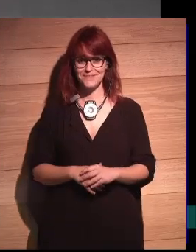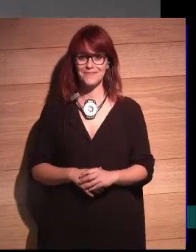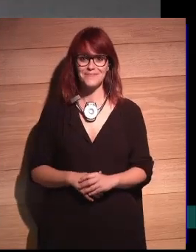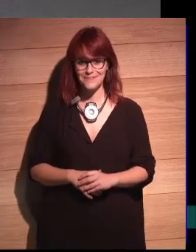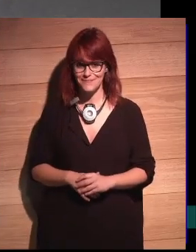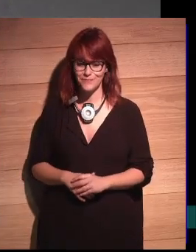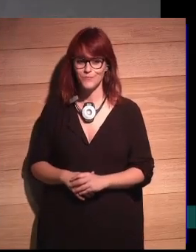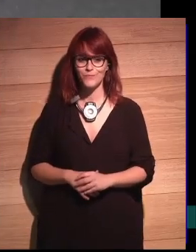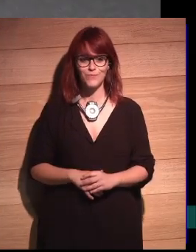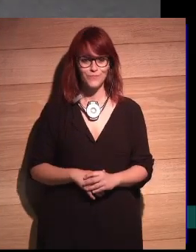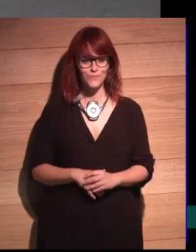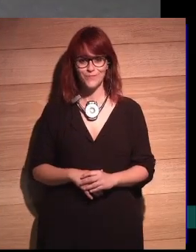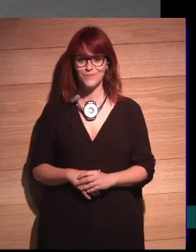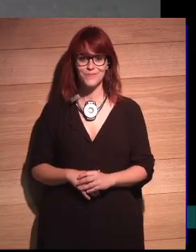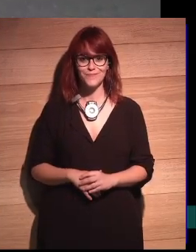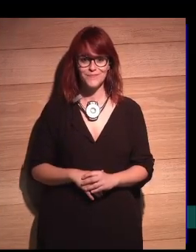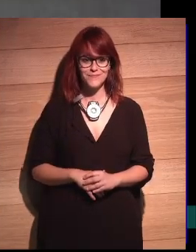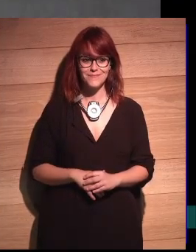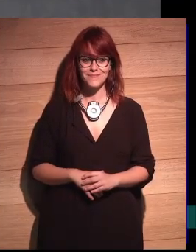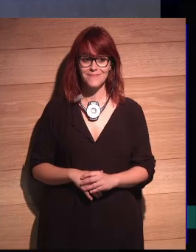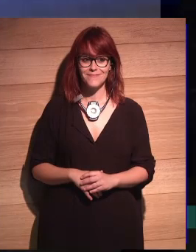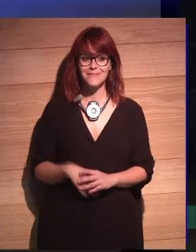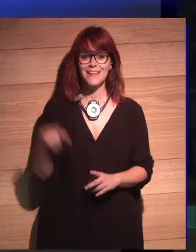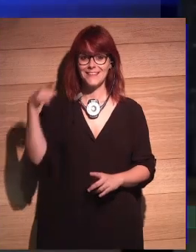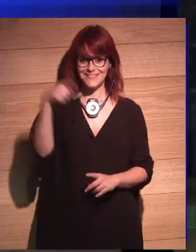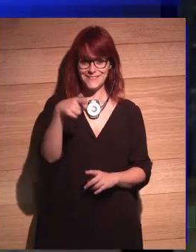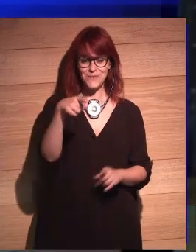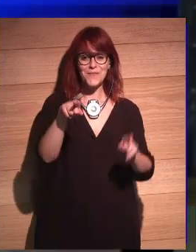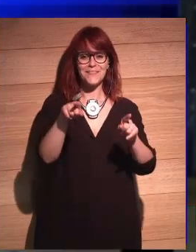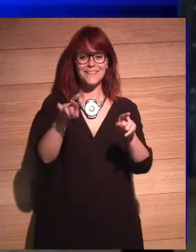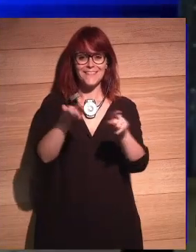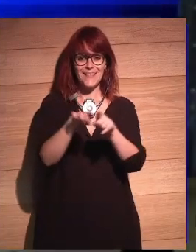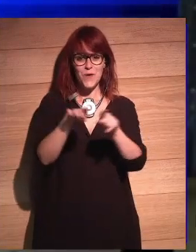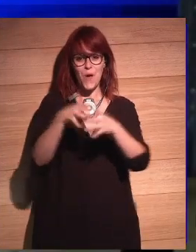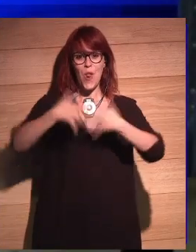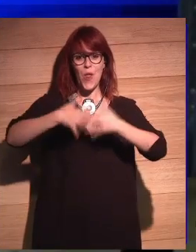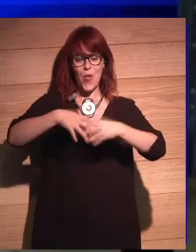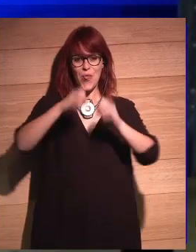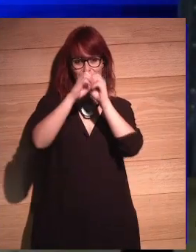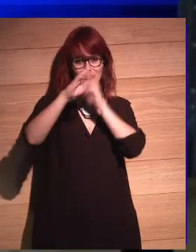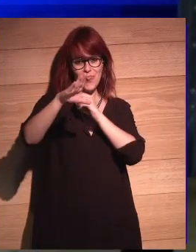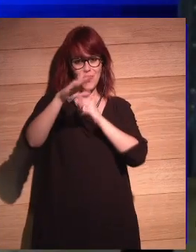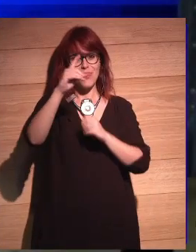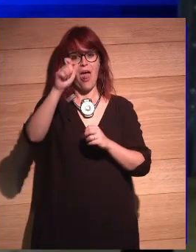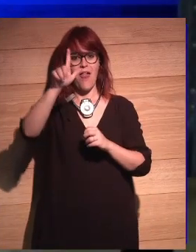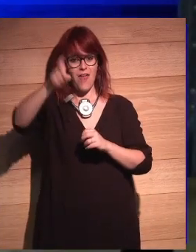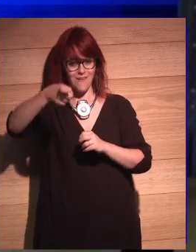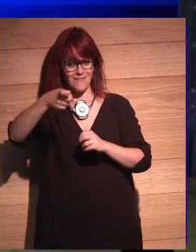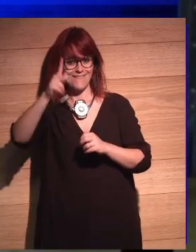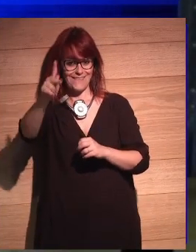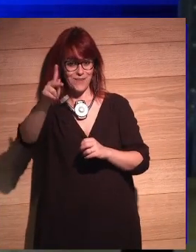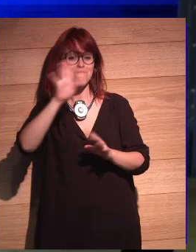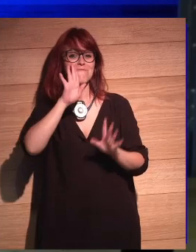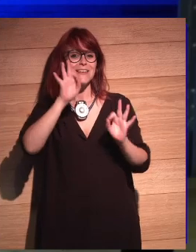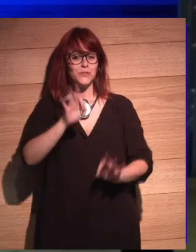and more photos. So what you're seeing is there's a toy Dalek, and it wakes up when a Dalek